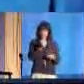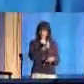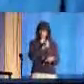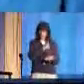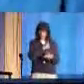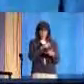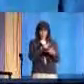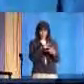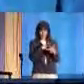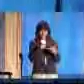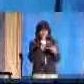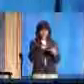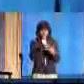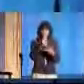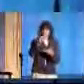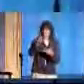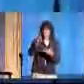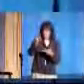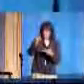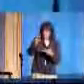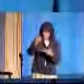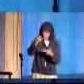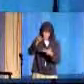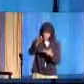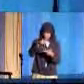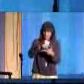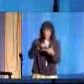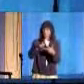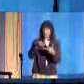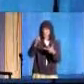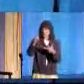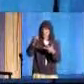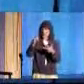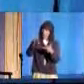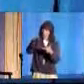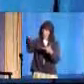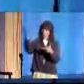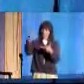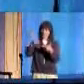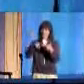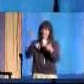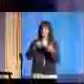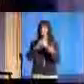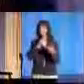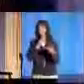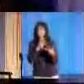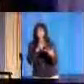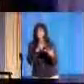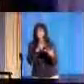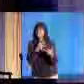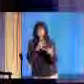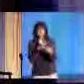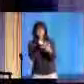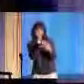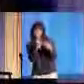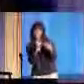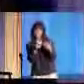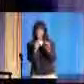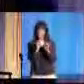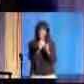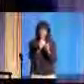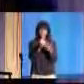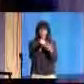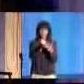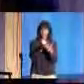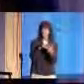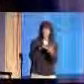broad, and then be open, and then be inquisitive. So I'll be precise with how that goes. Be